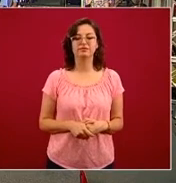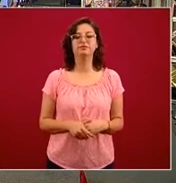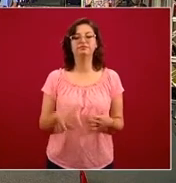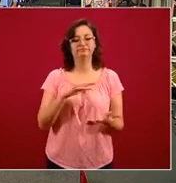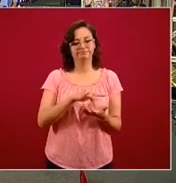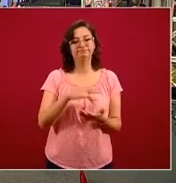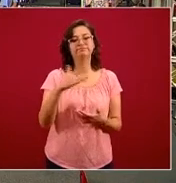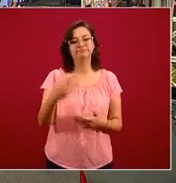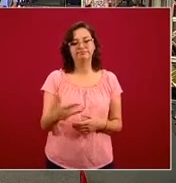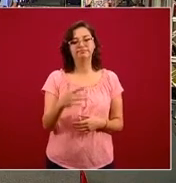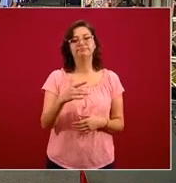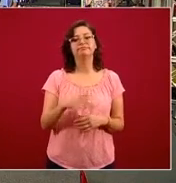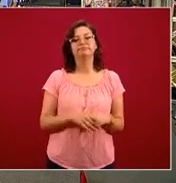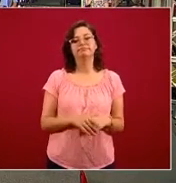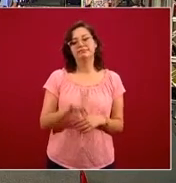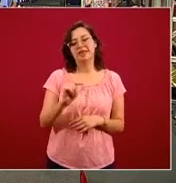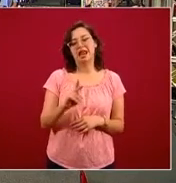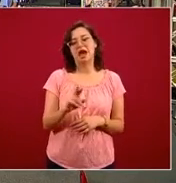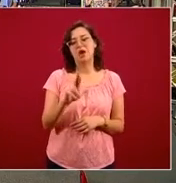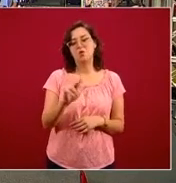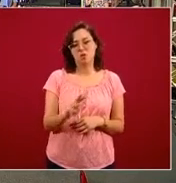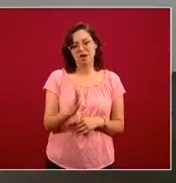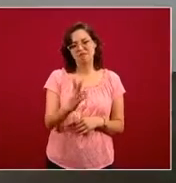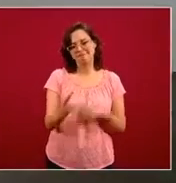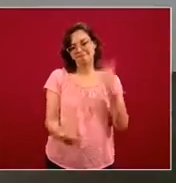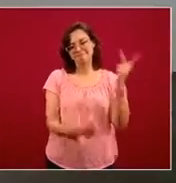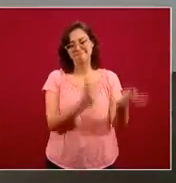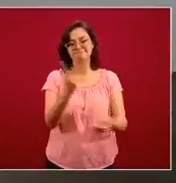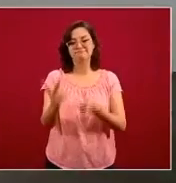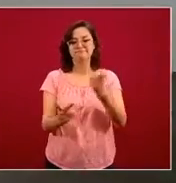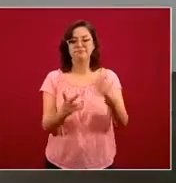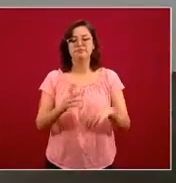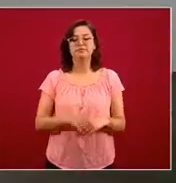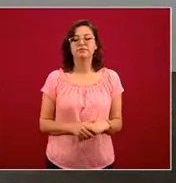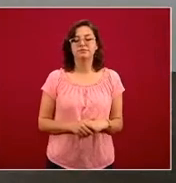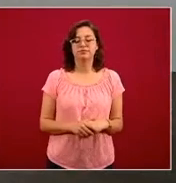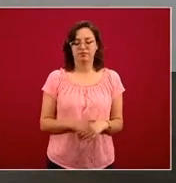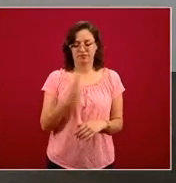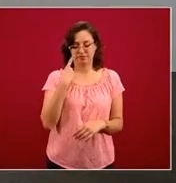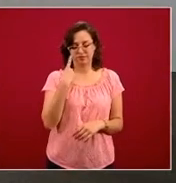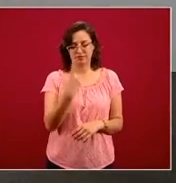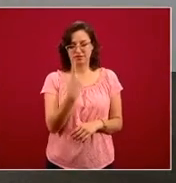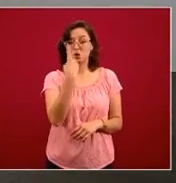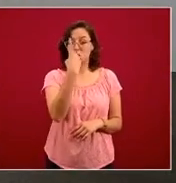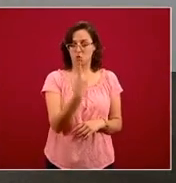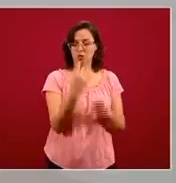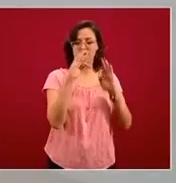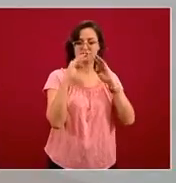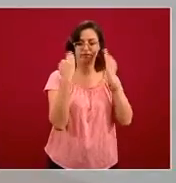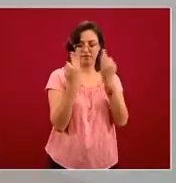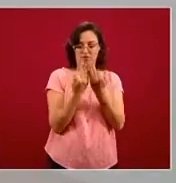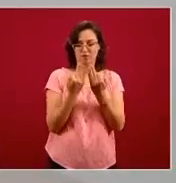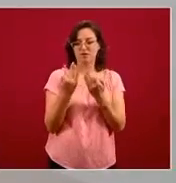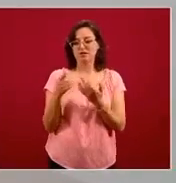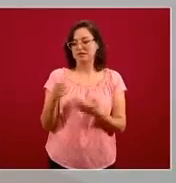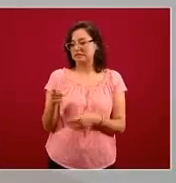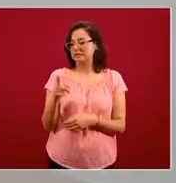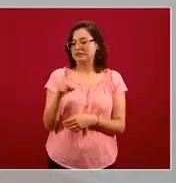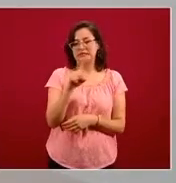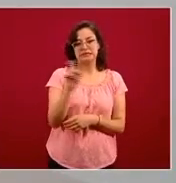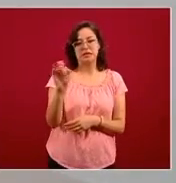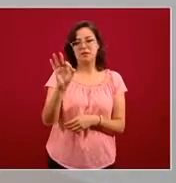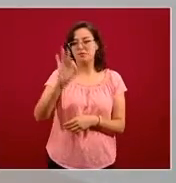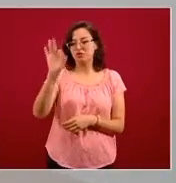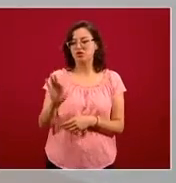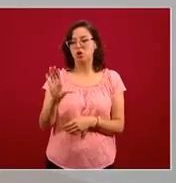Yes, thank you, Laura. Thank you for your questions. Now, the first development is 100% CONACYT